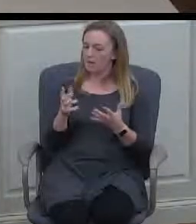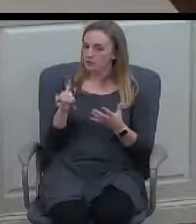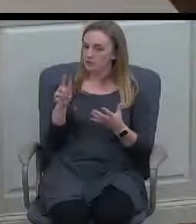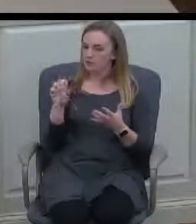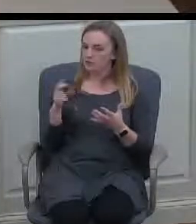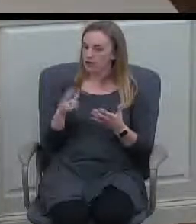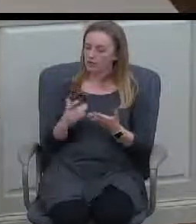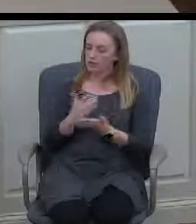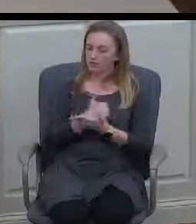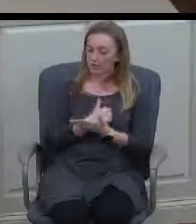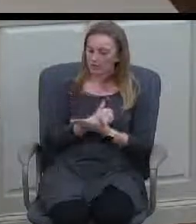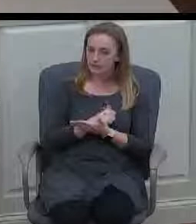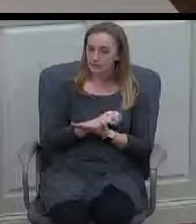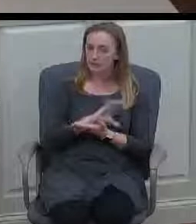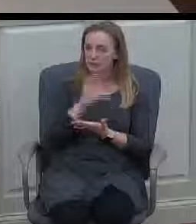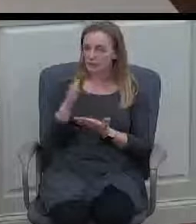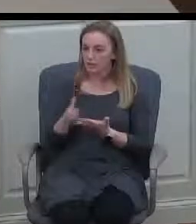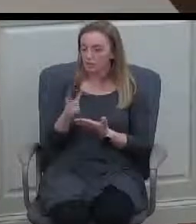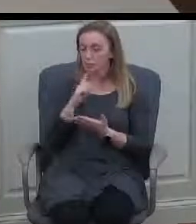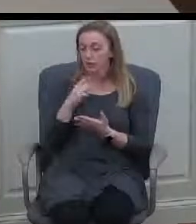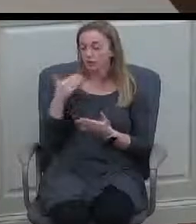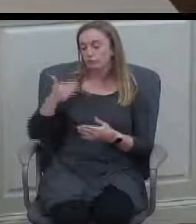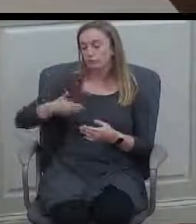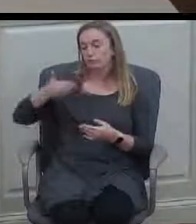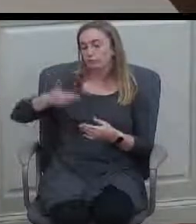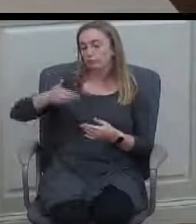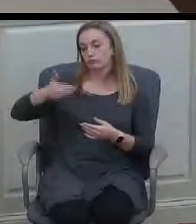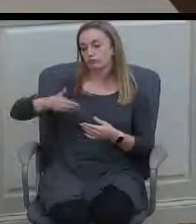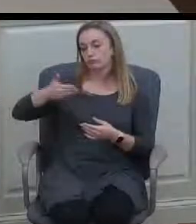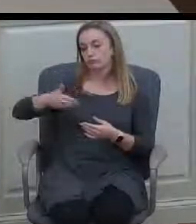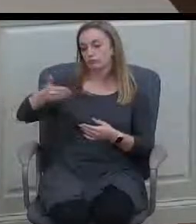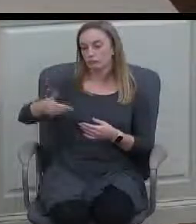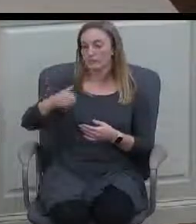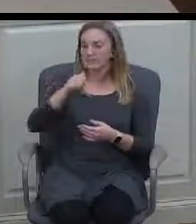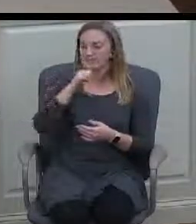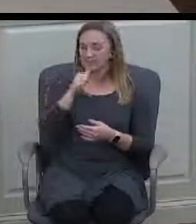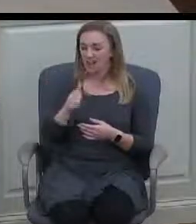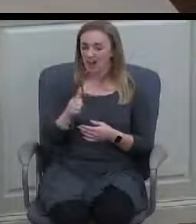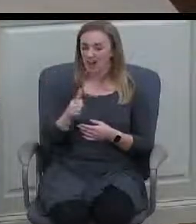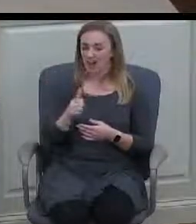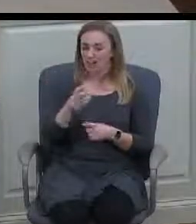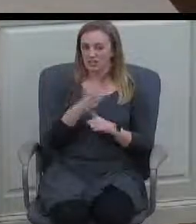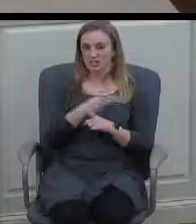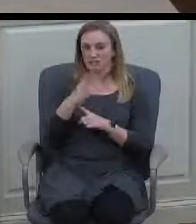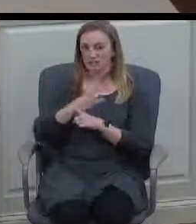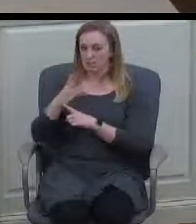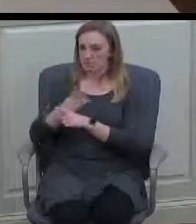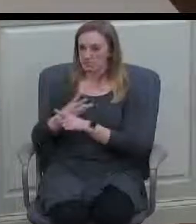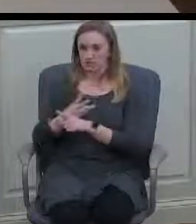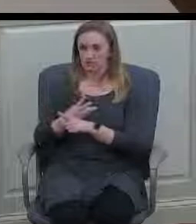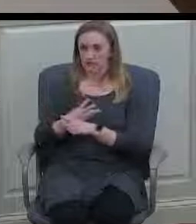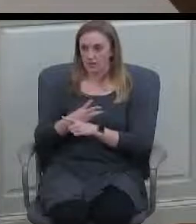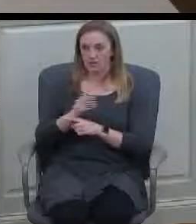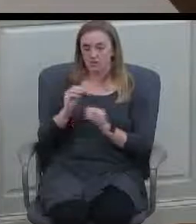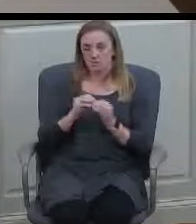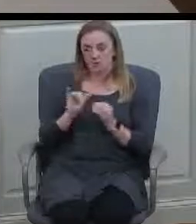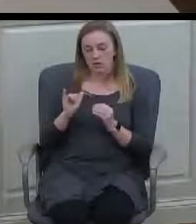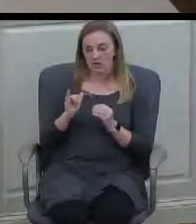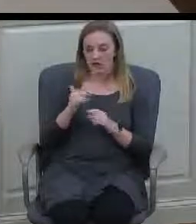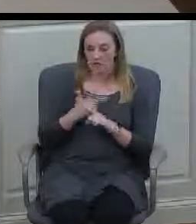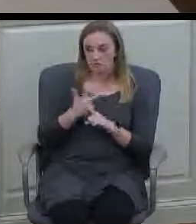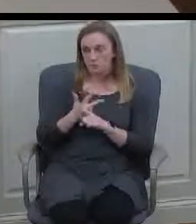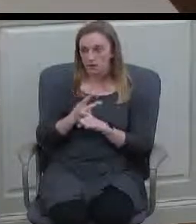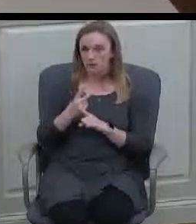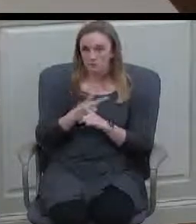and things of that nature. And it was pretty regular. I mean, it was more than semi-annual, I believe. I don't know. And